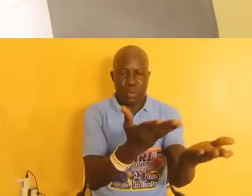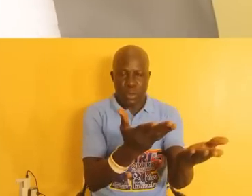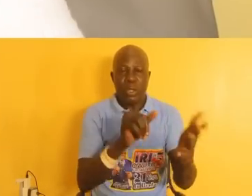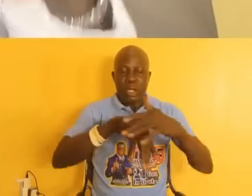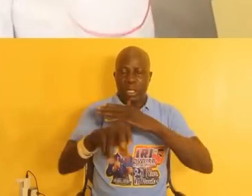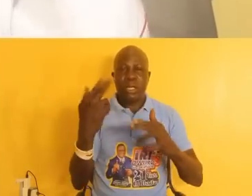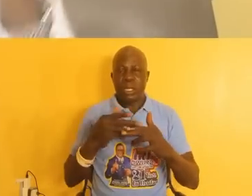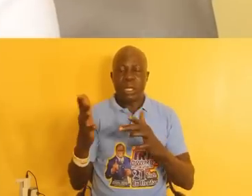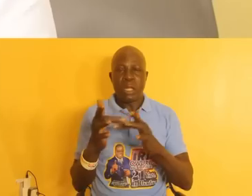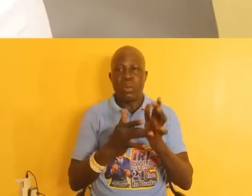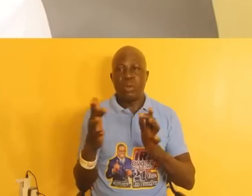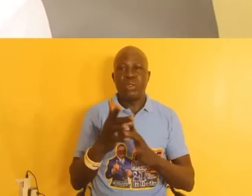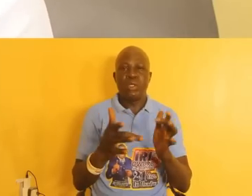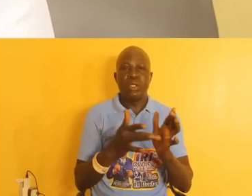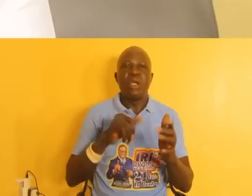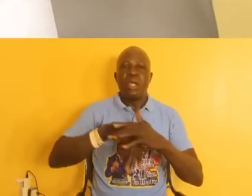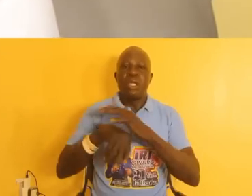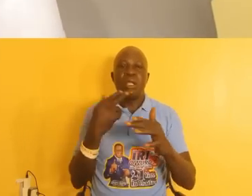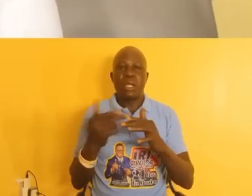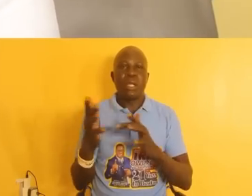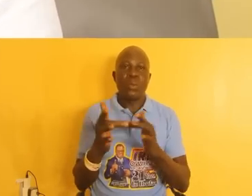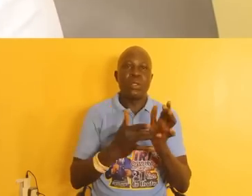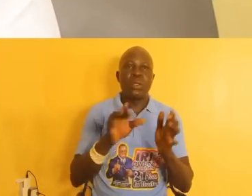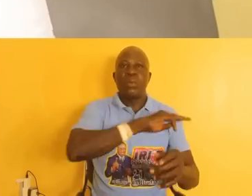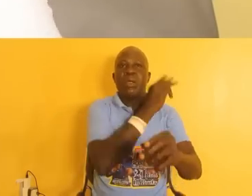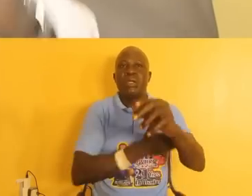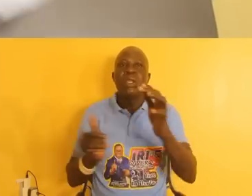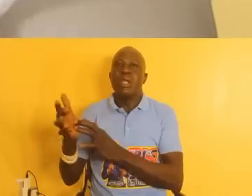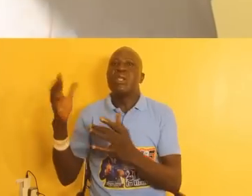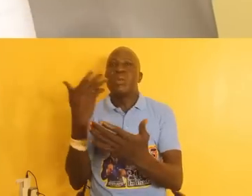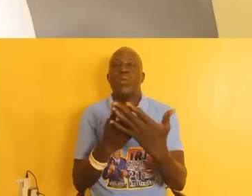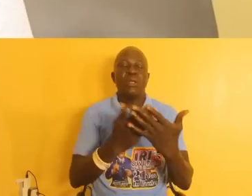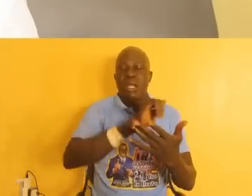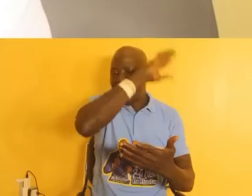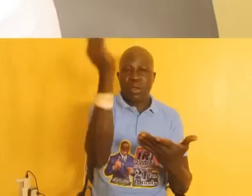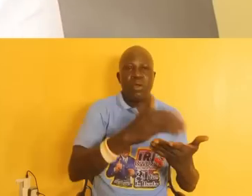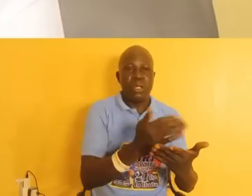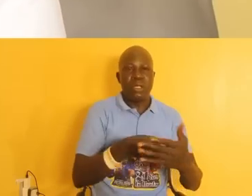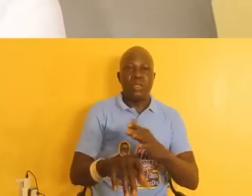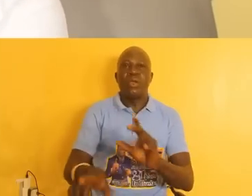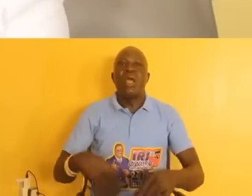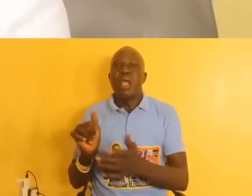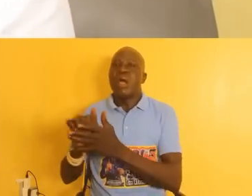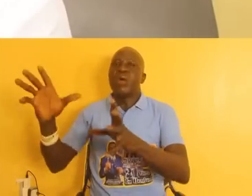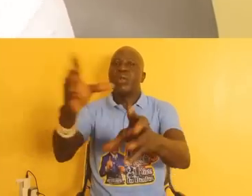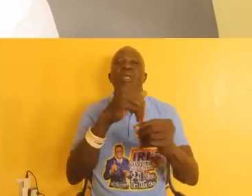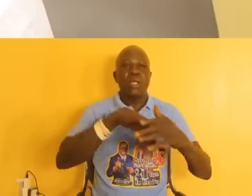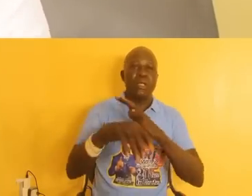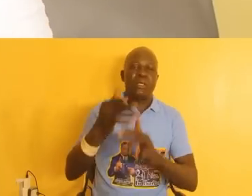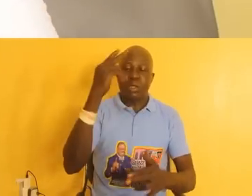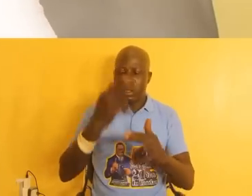forward be gun ni that In the name of Jesus, in the mighty name of